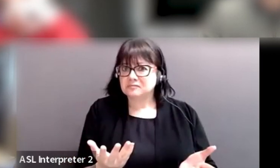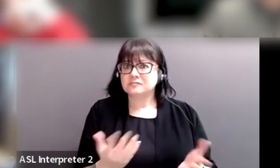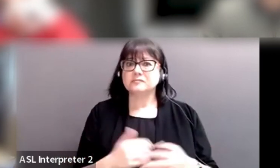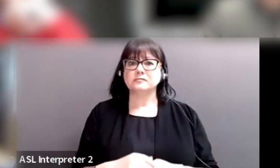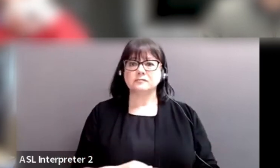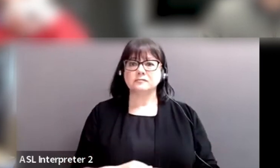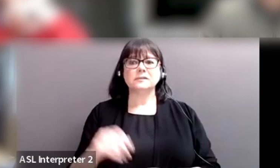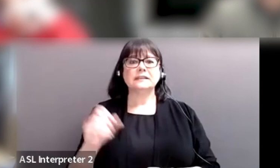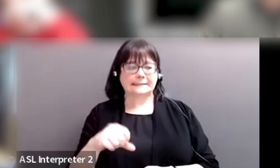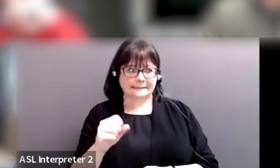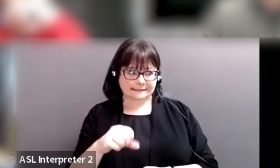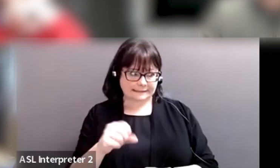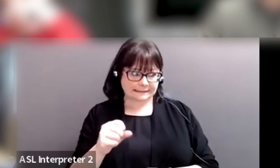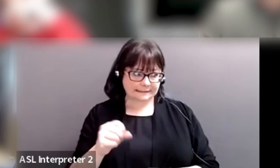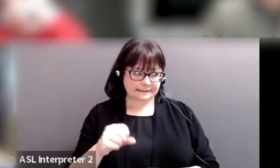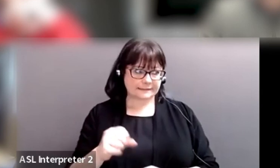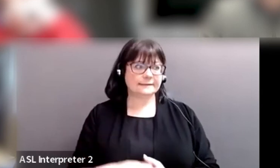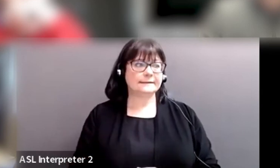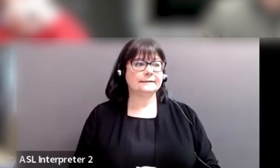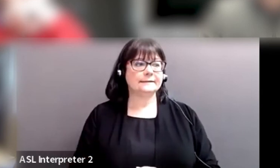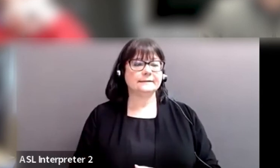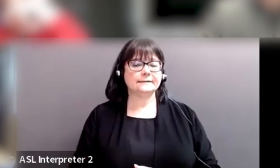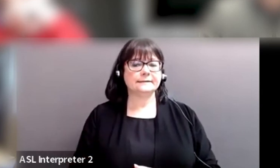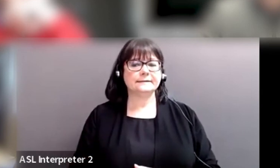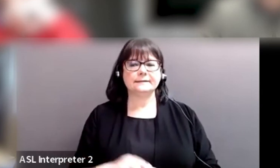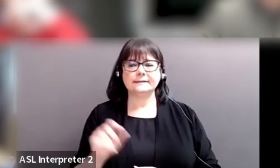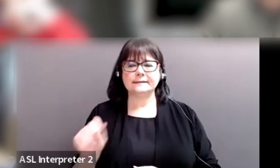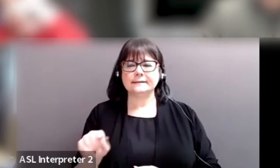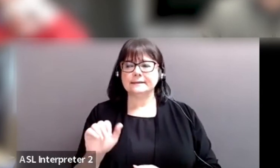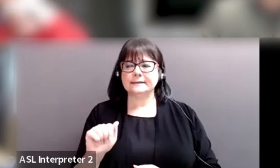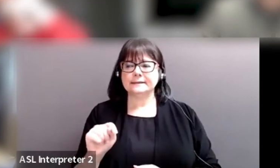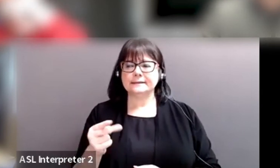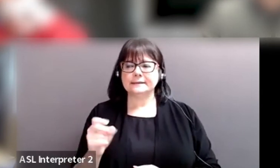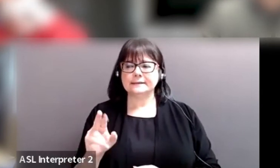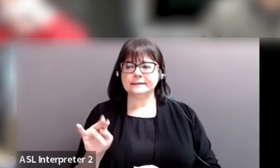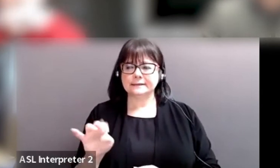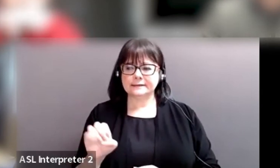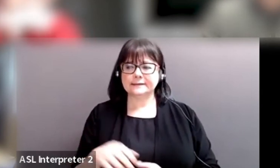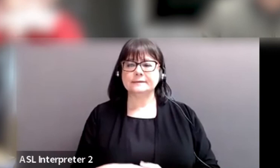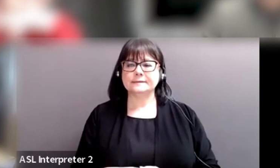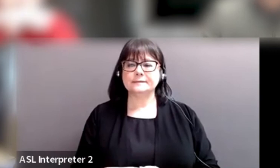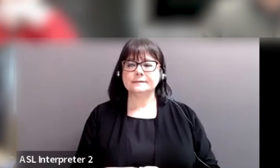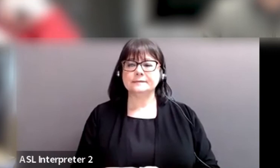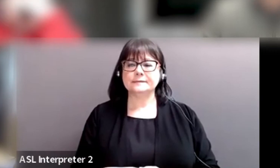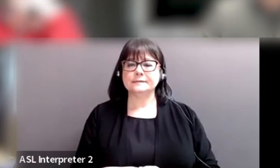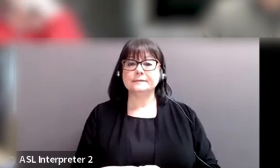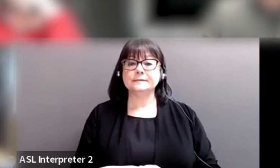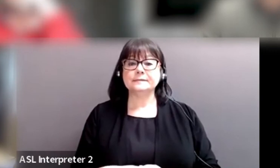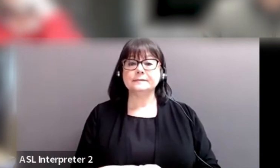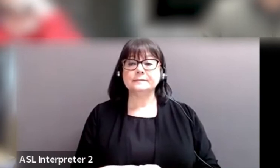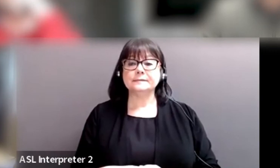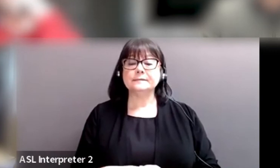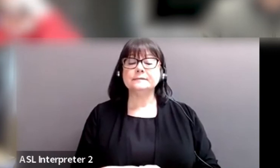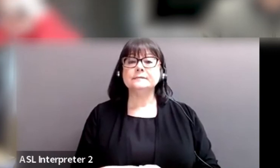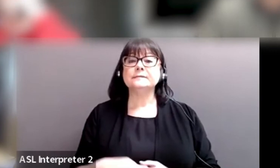Yes, we do. And Katherine, maybe you can hop in as well. So the interesting thing is that for